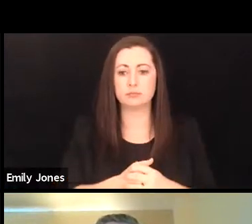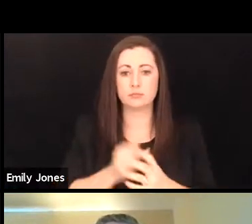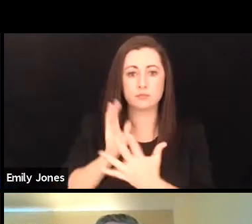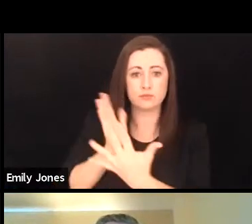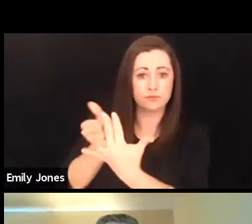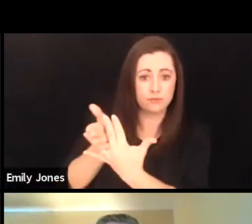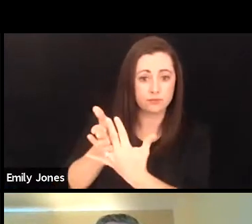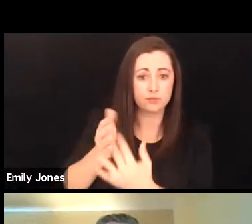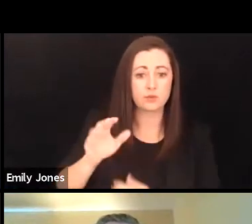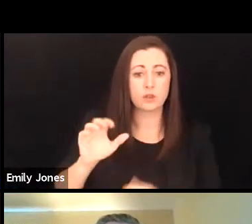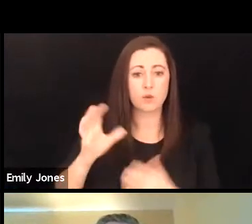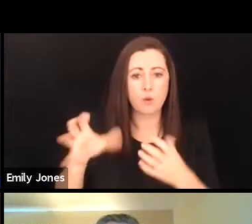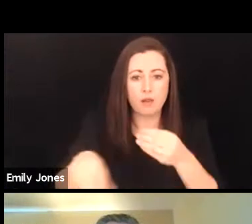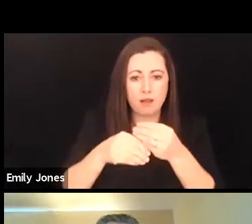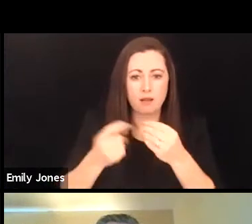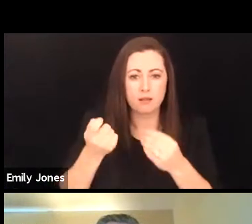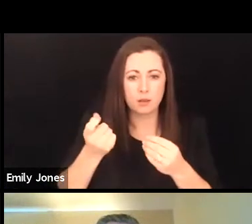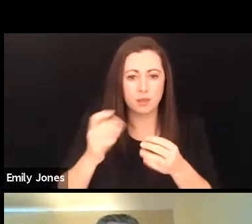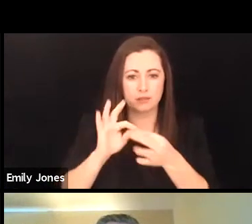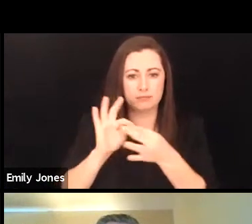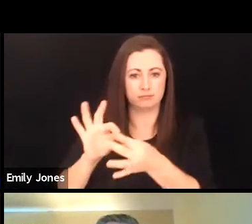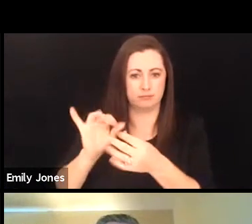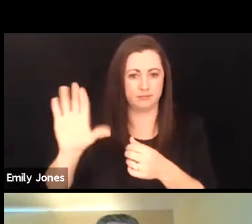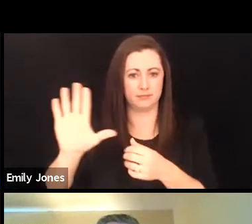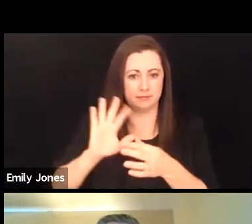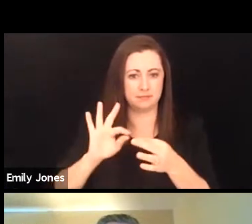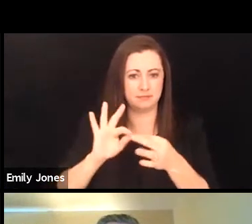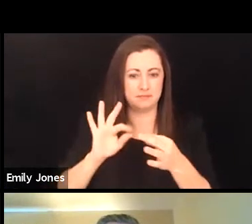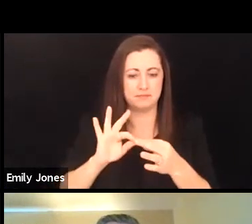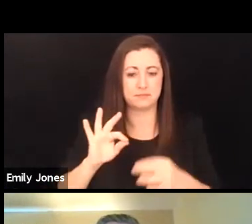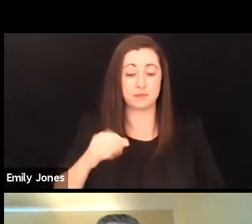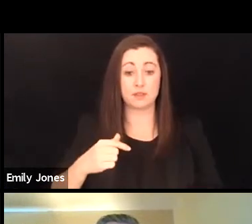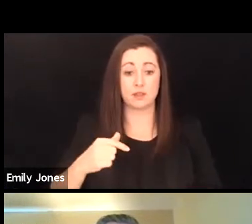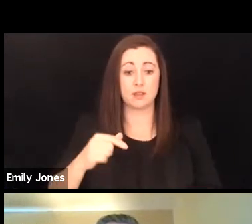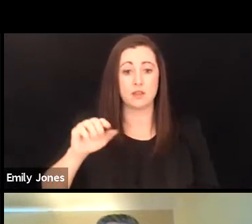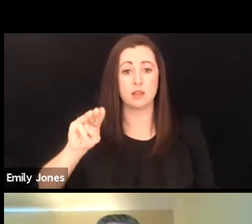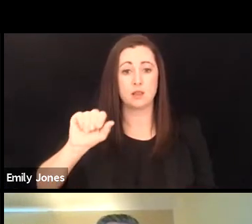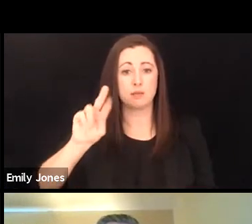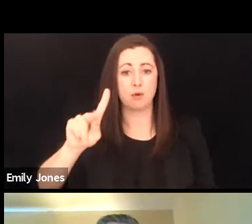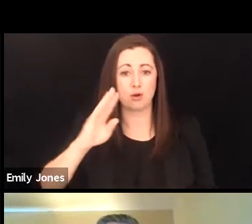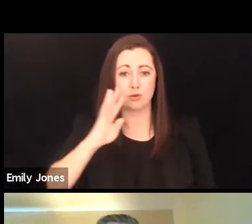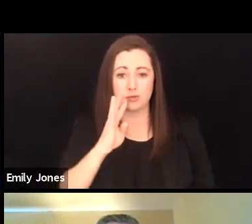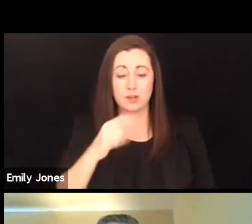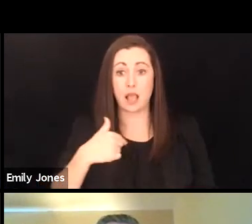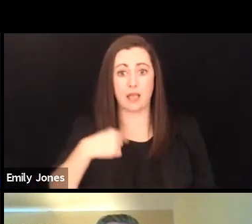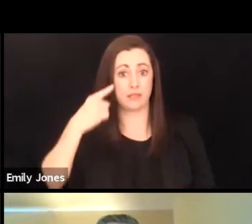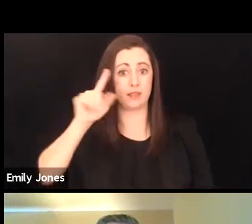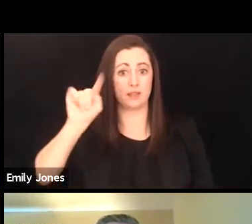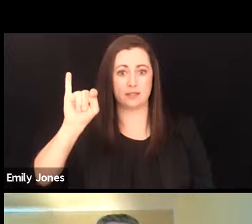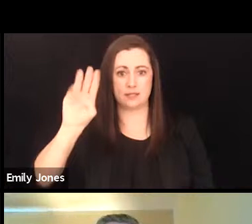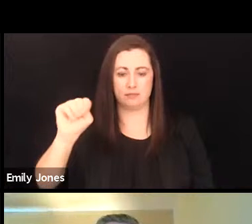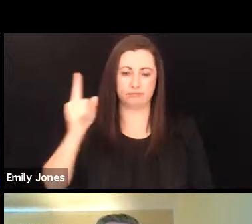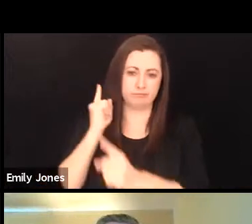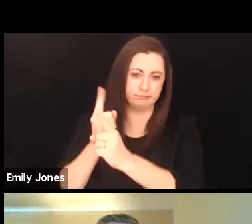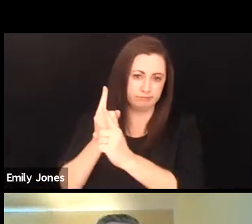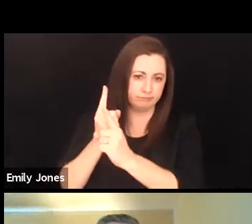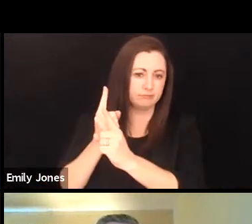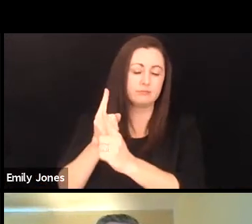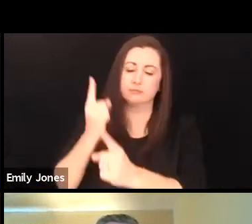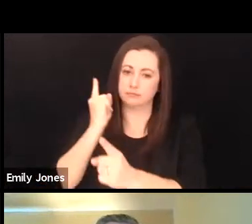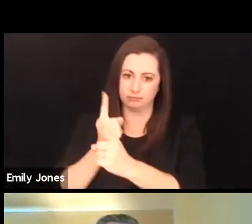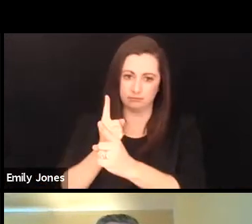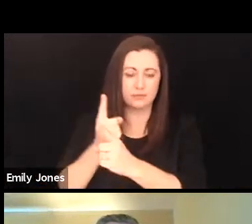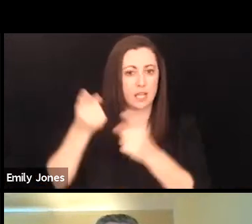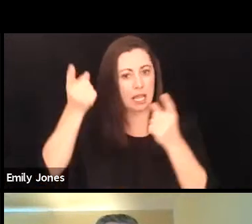Mark. A little bit on that. I like what I think Tim is 100% correct on that. And I